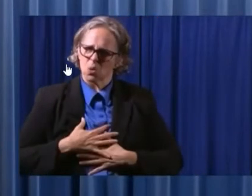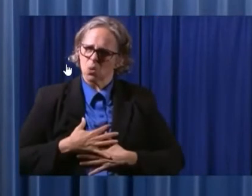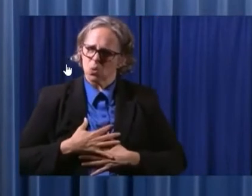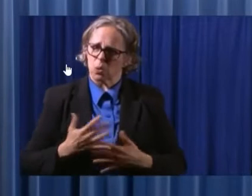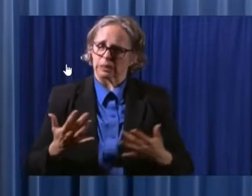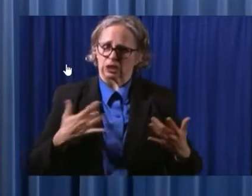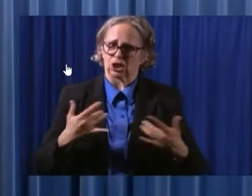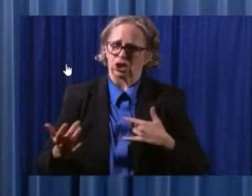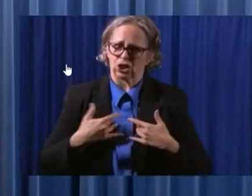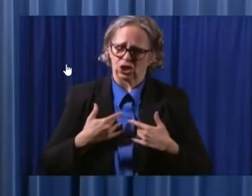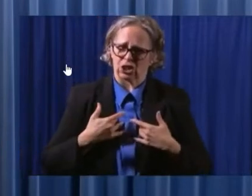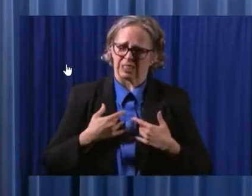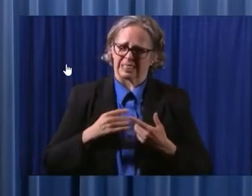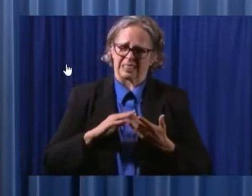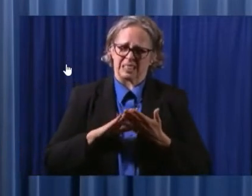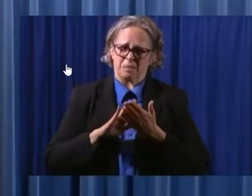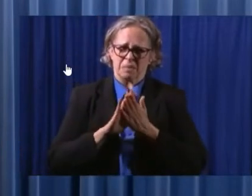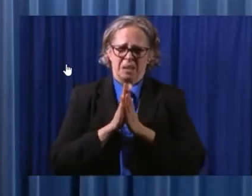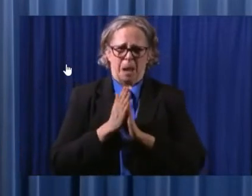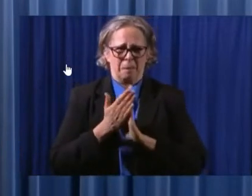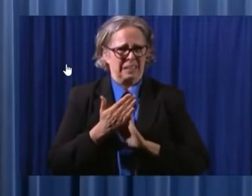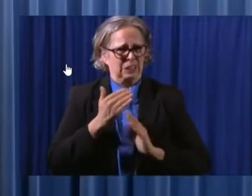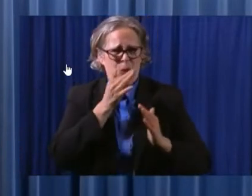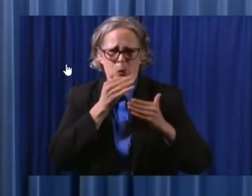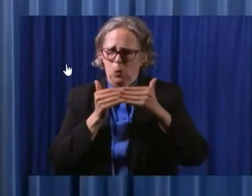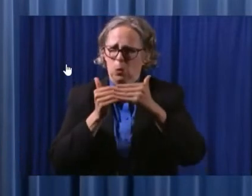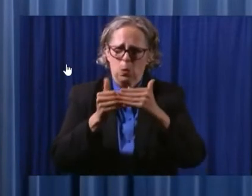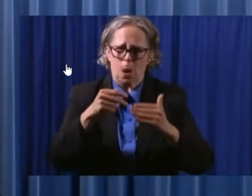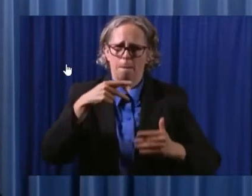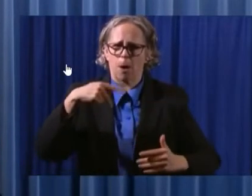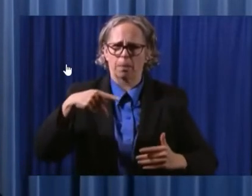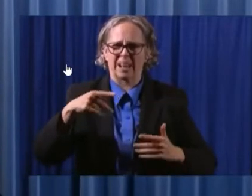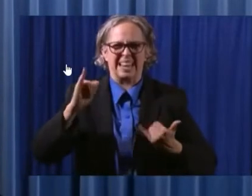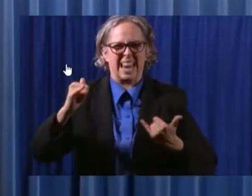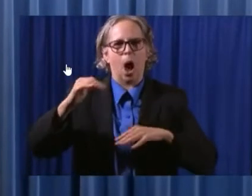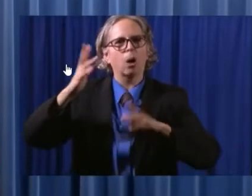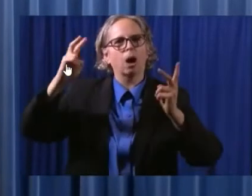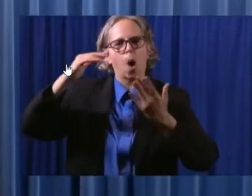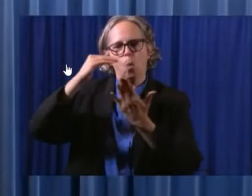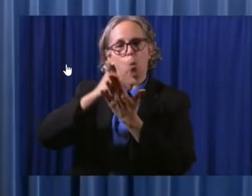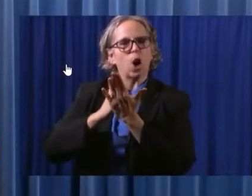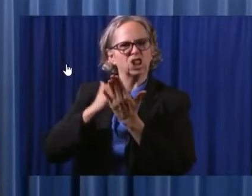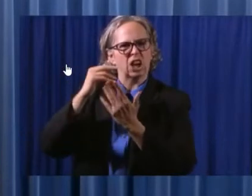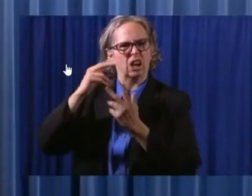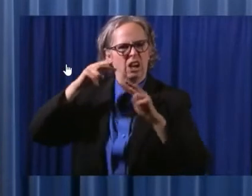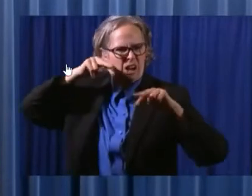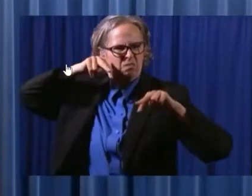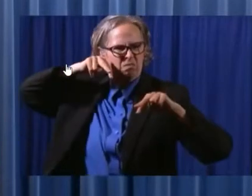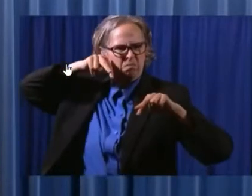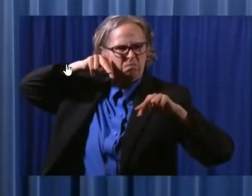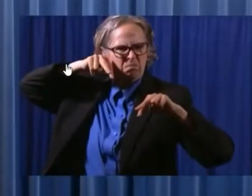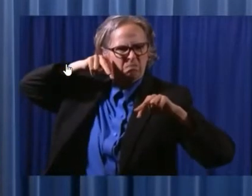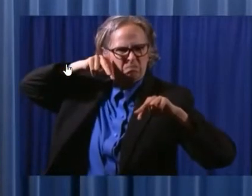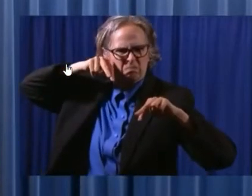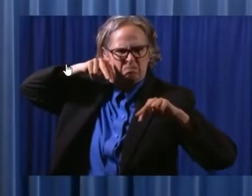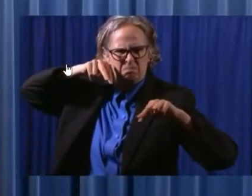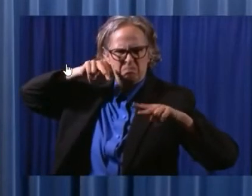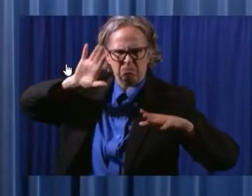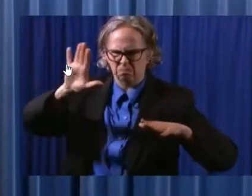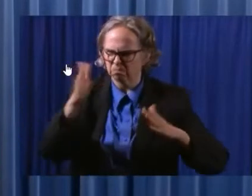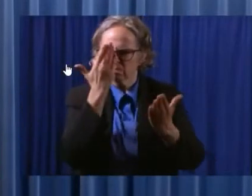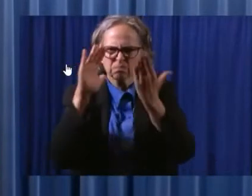and we have them on what we're calling a watch list. Franklin County's growth in number of new cases,